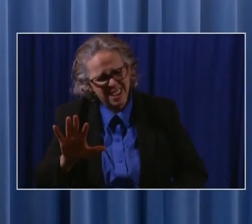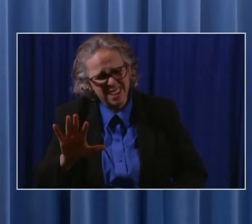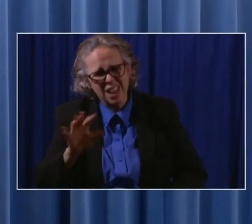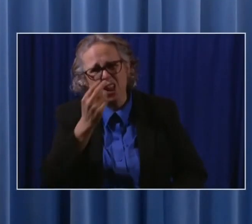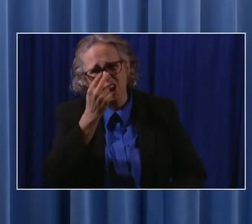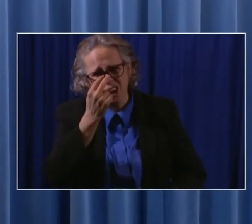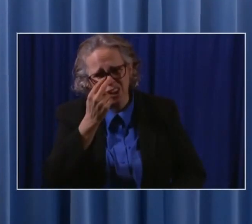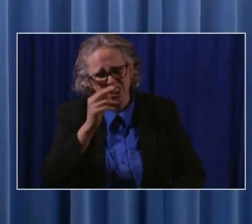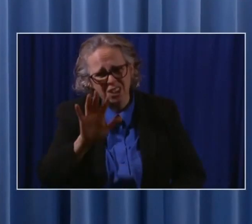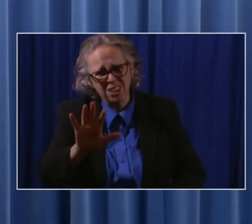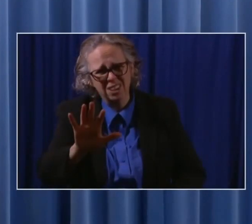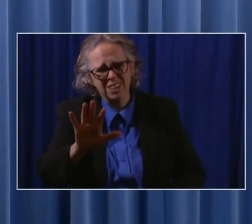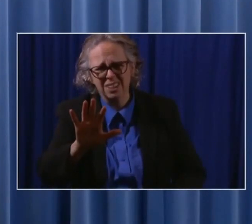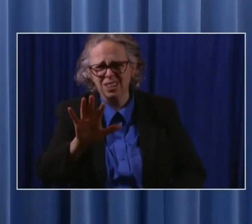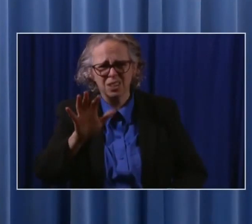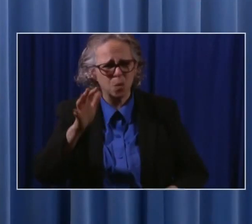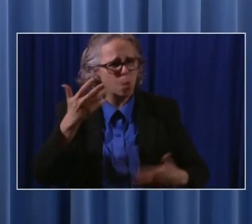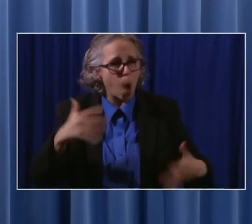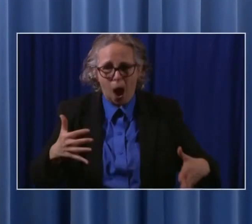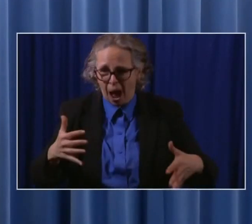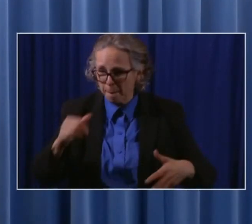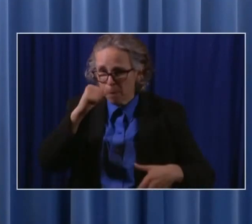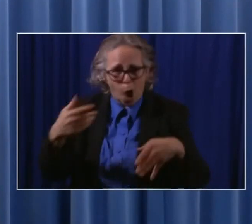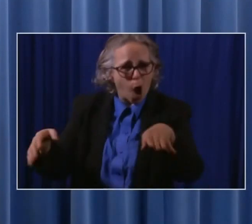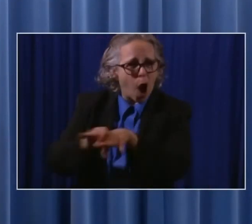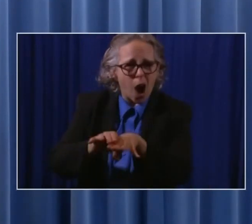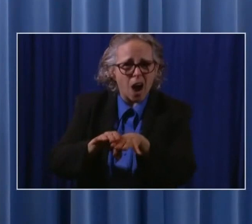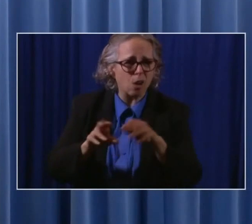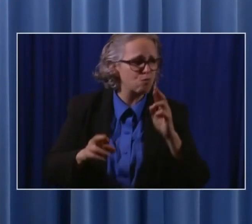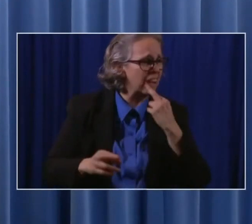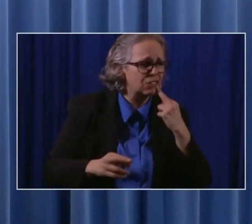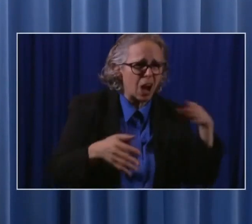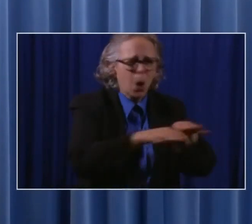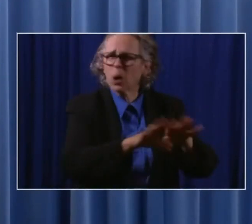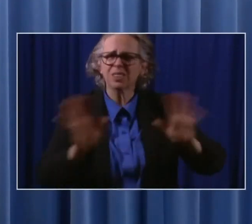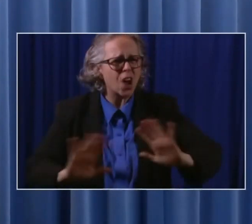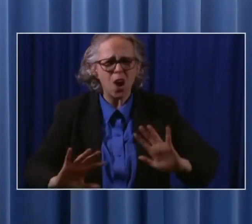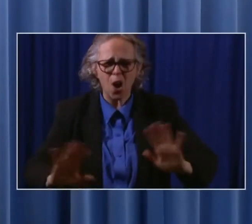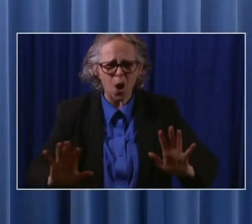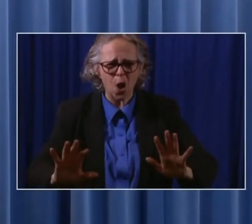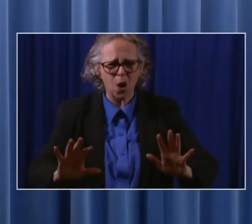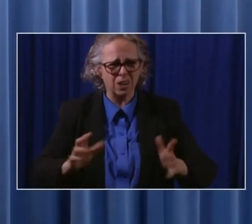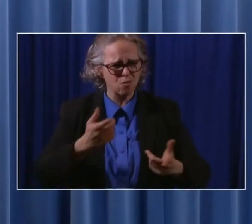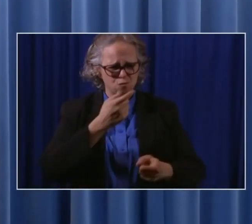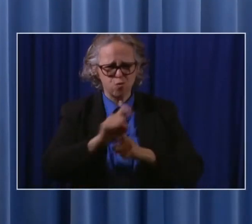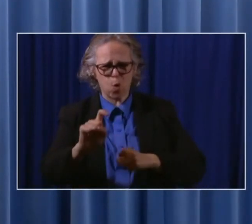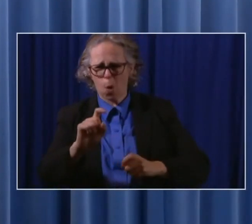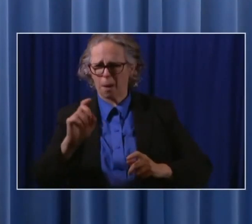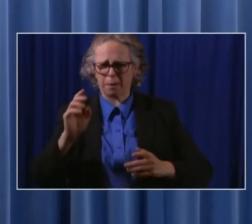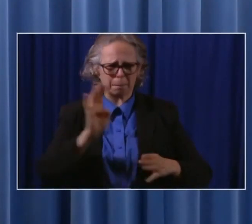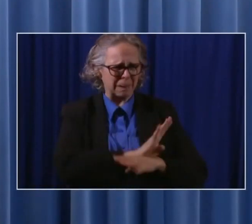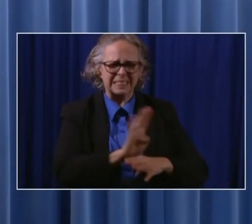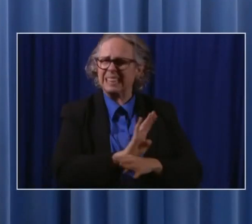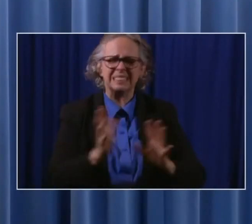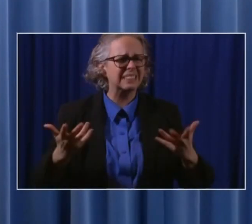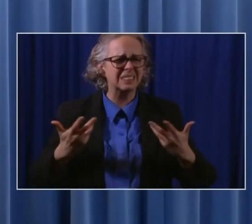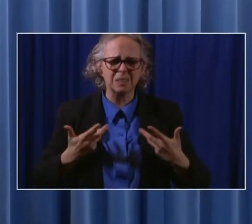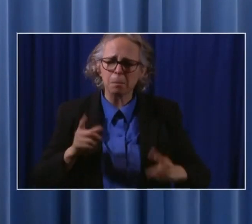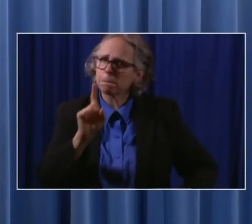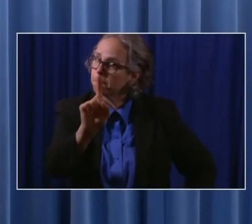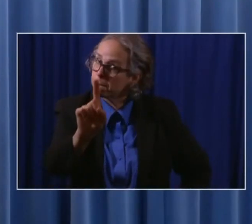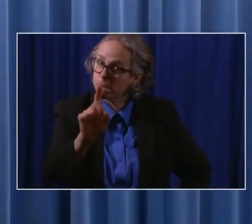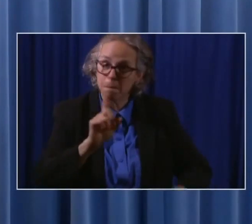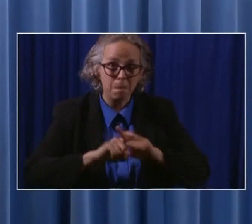restaurants that would be devastating to them but we do have to take some action